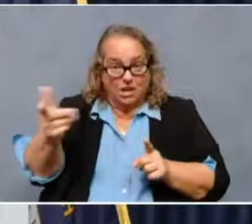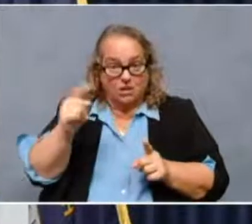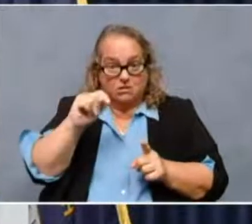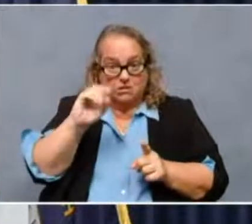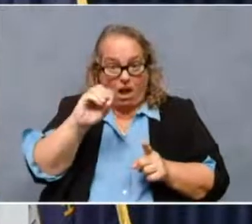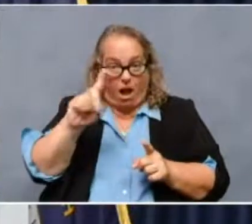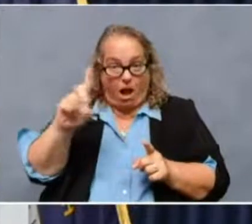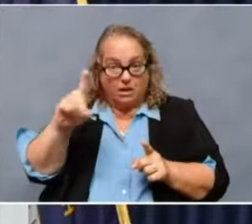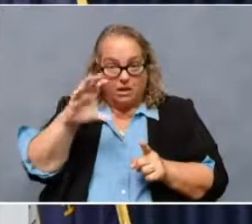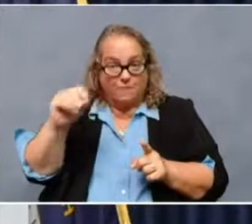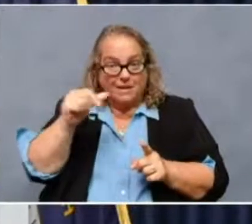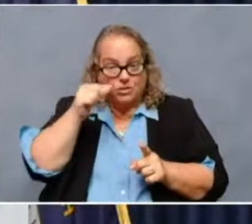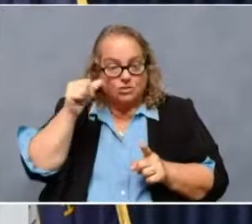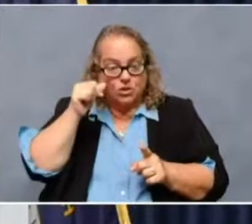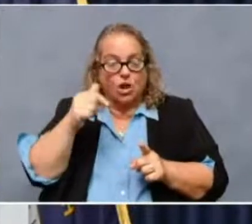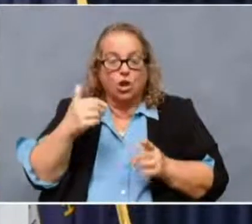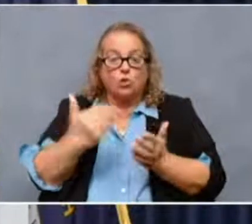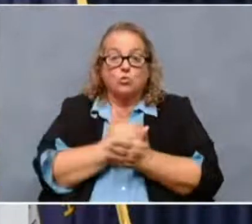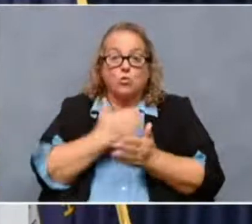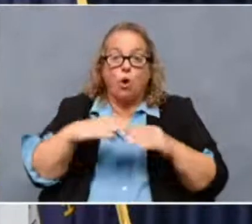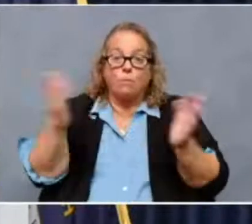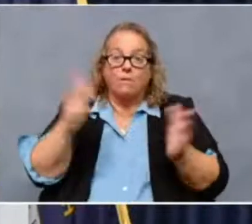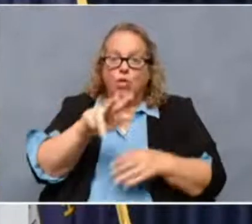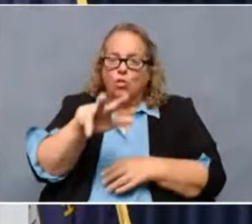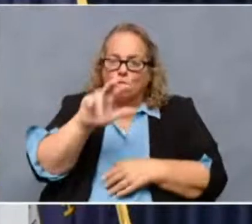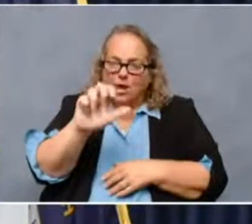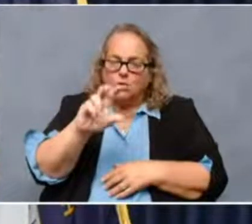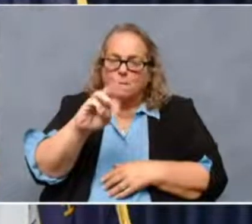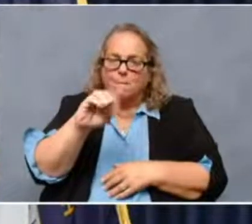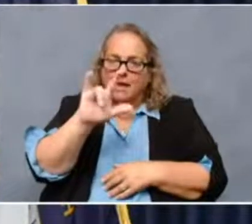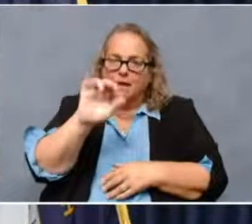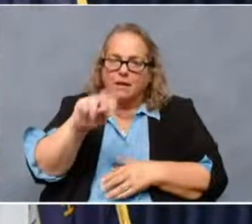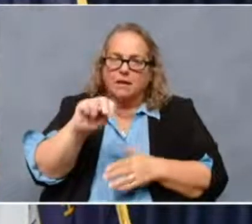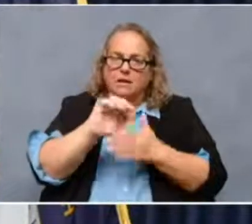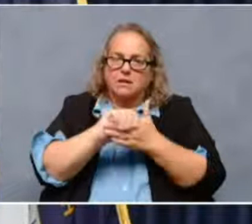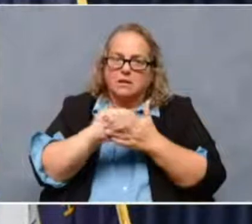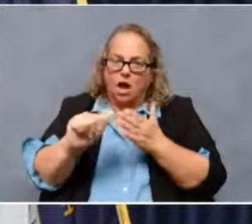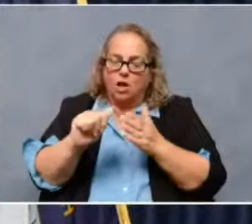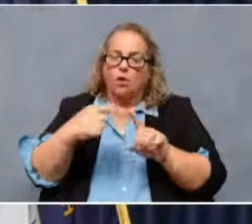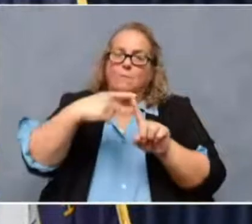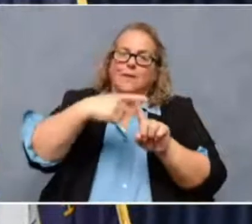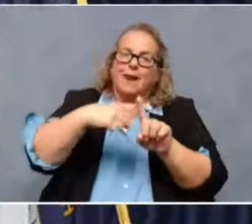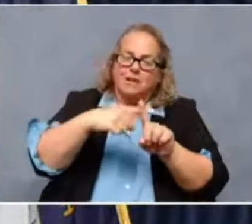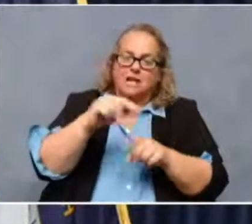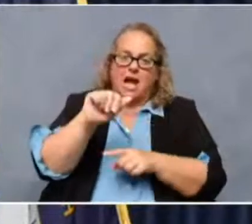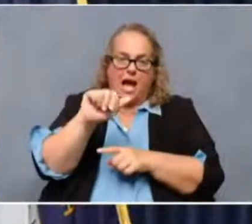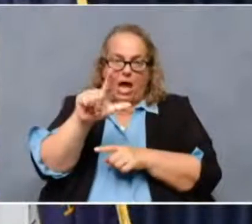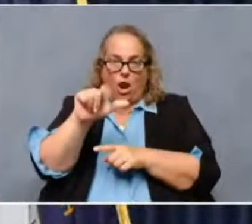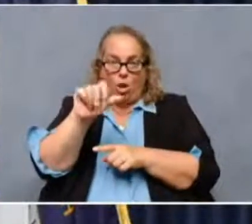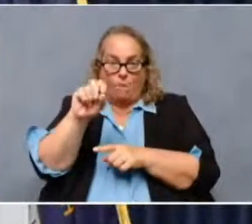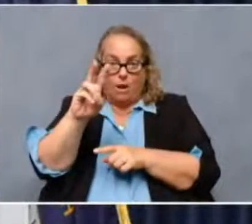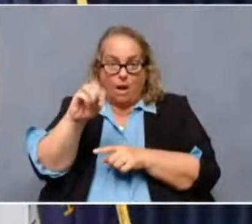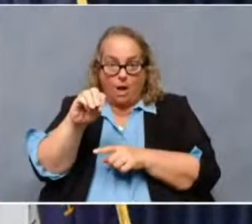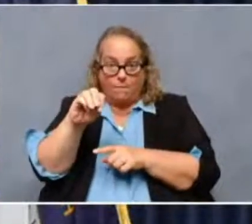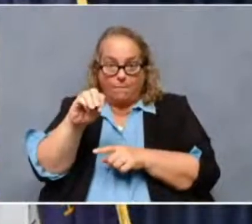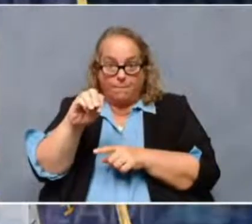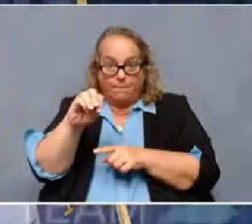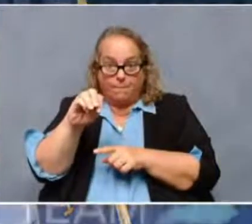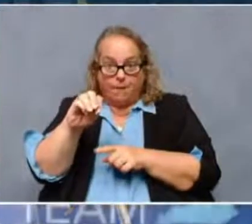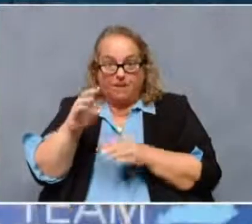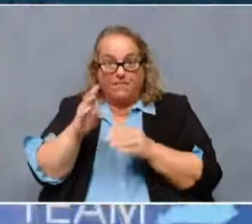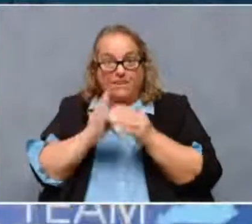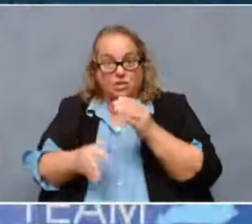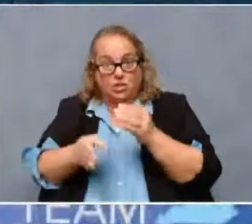new $300 million plus aluminum finishing operation. This new 400,000 square